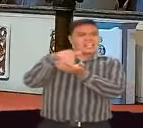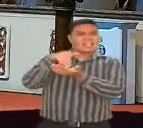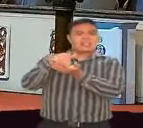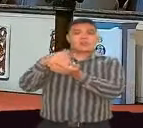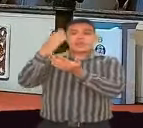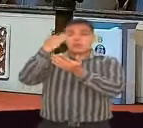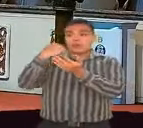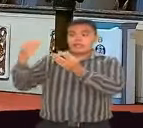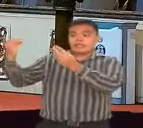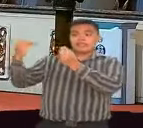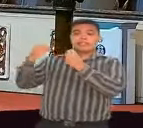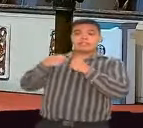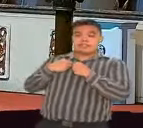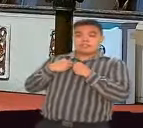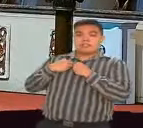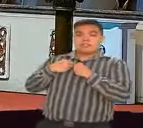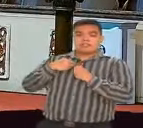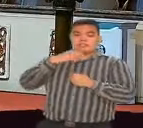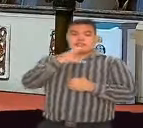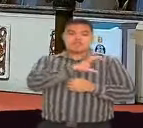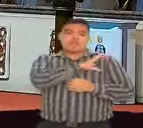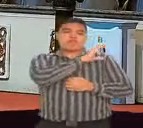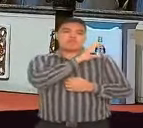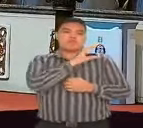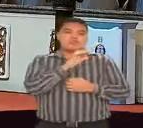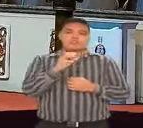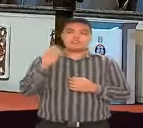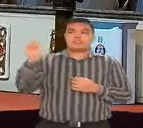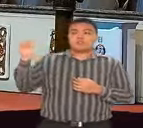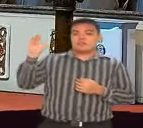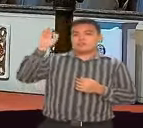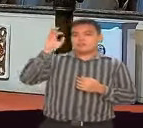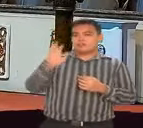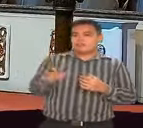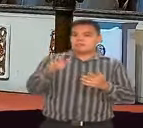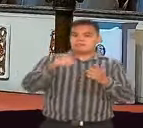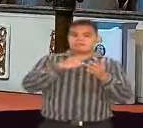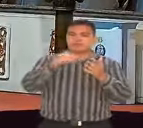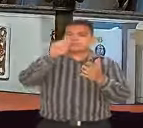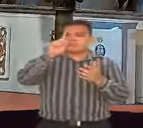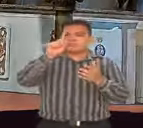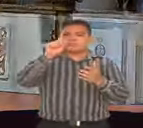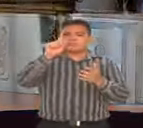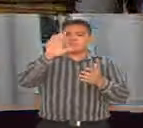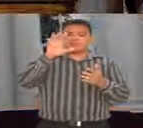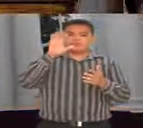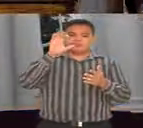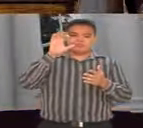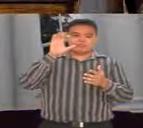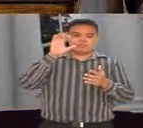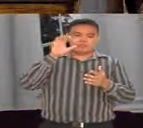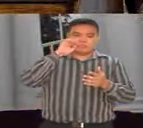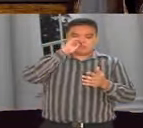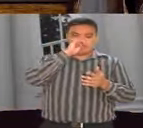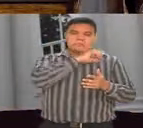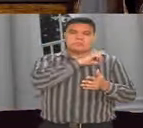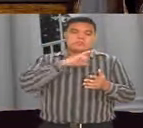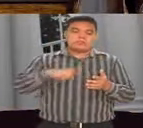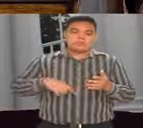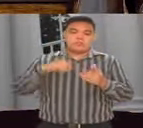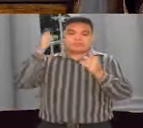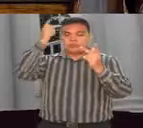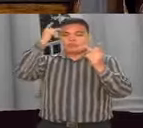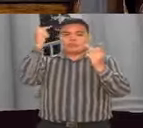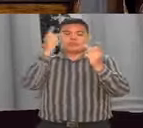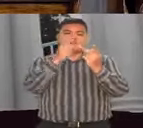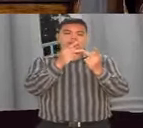itong confidence. My memory verse is Psalm 138, verse number 8. The Lord will perfect that which